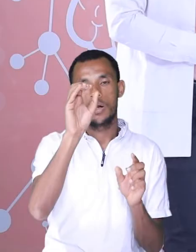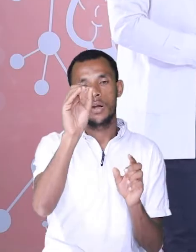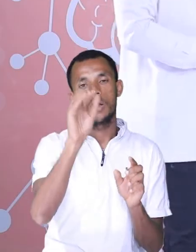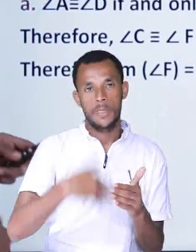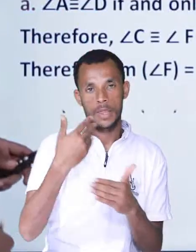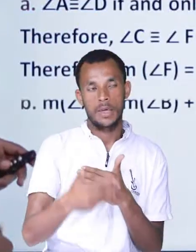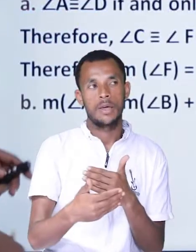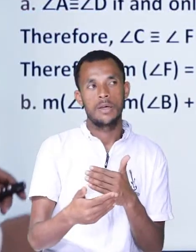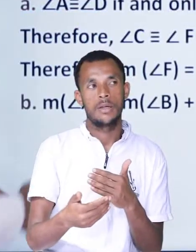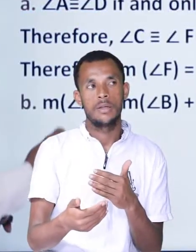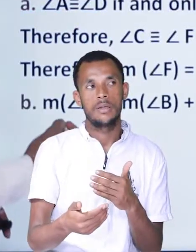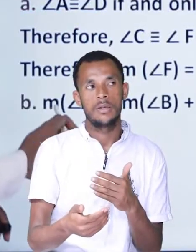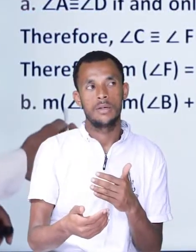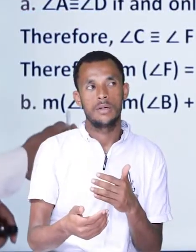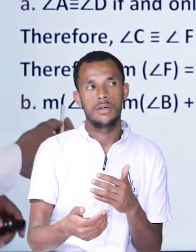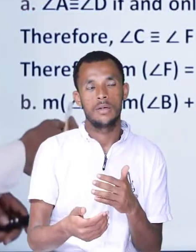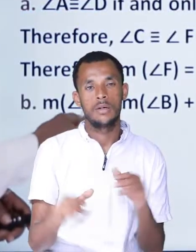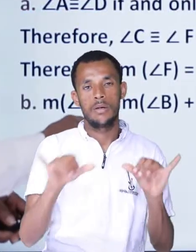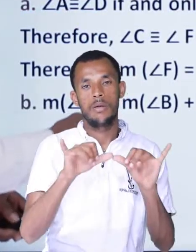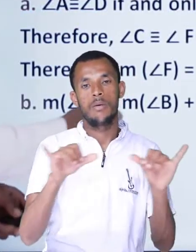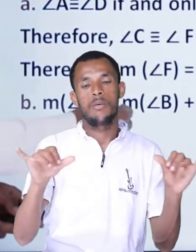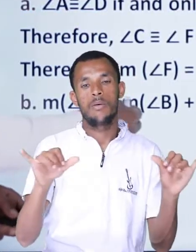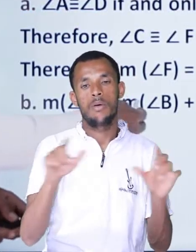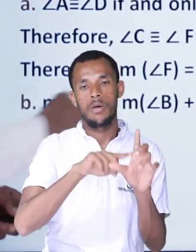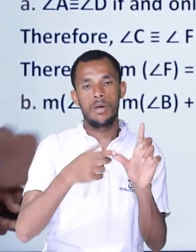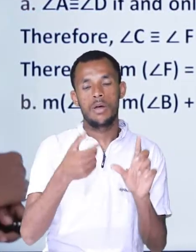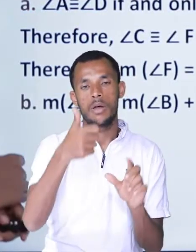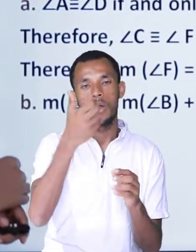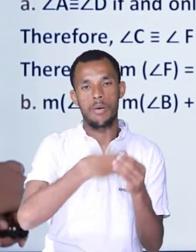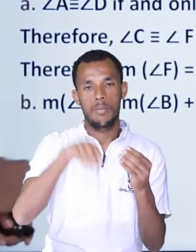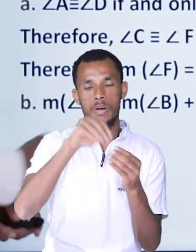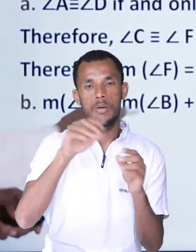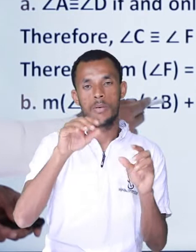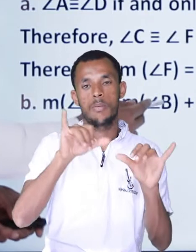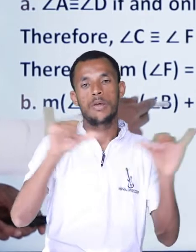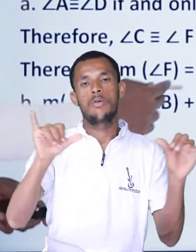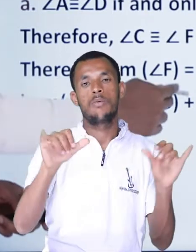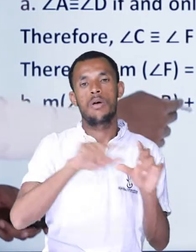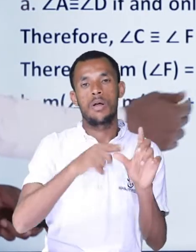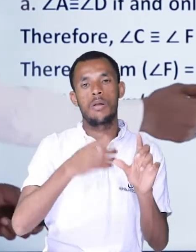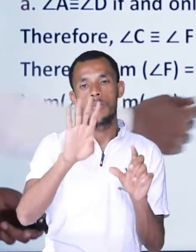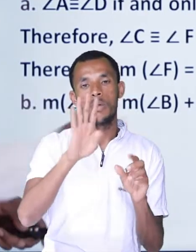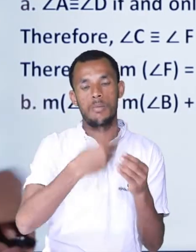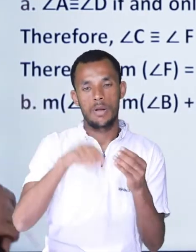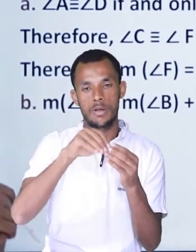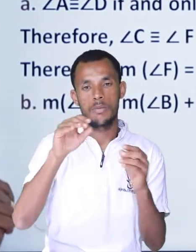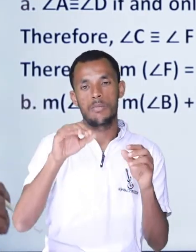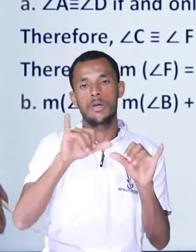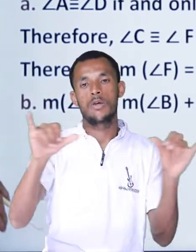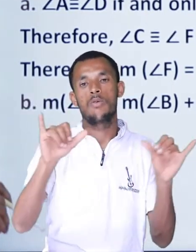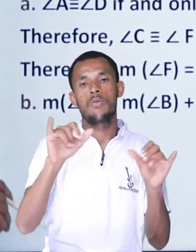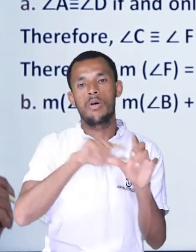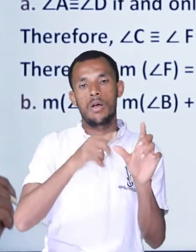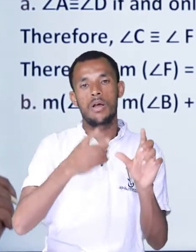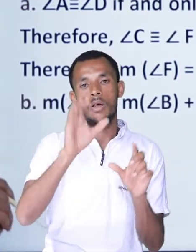degree. The next one, measure of angle A plus measure of angle B plus measure of